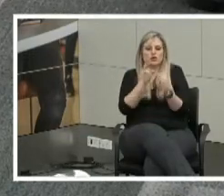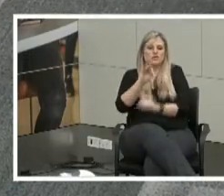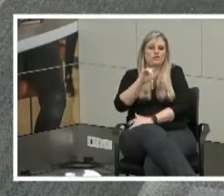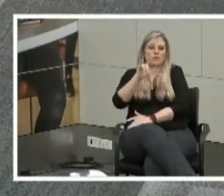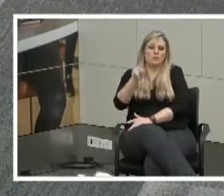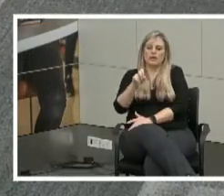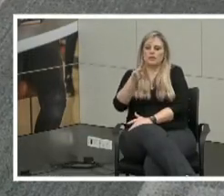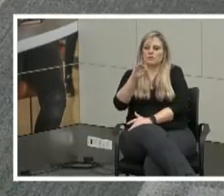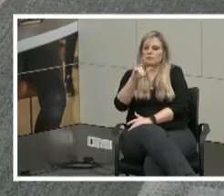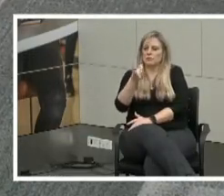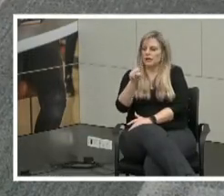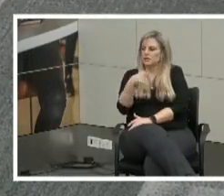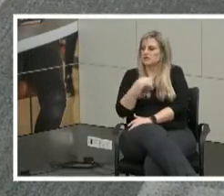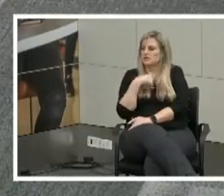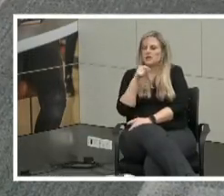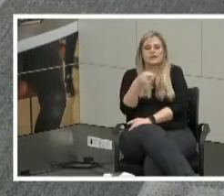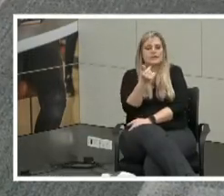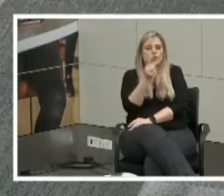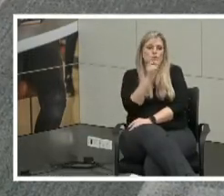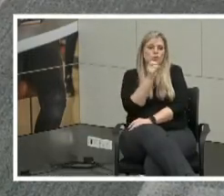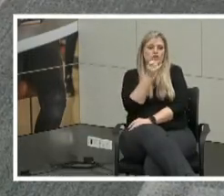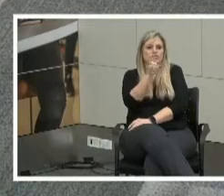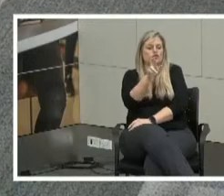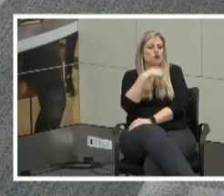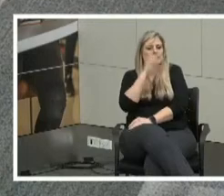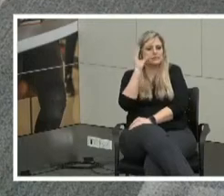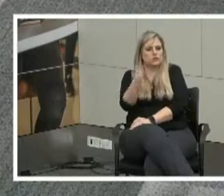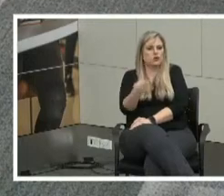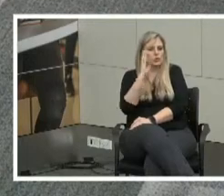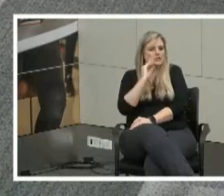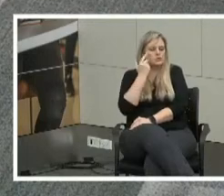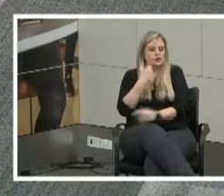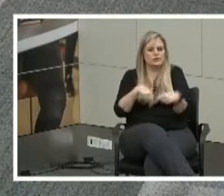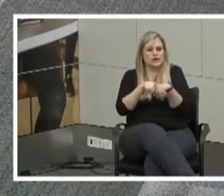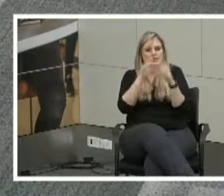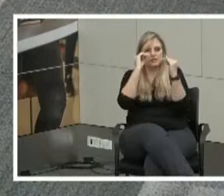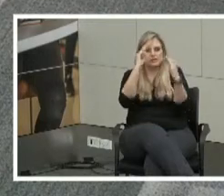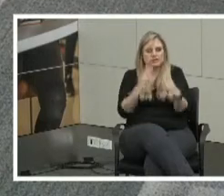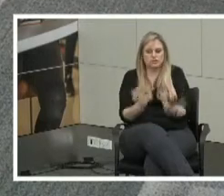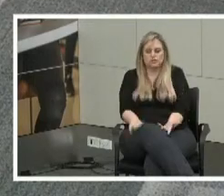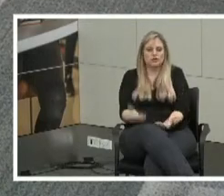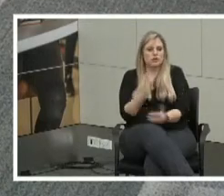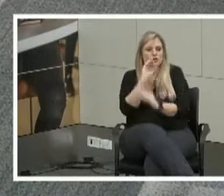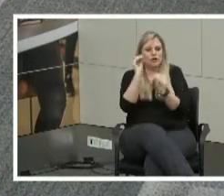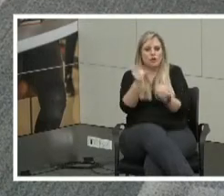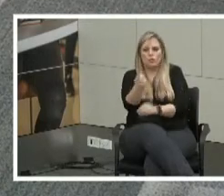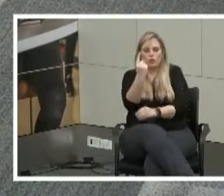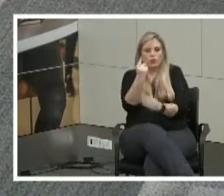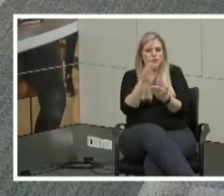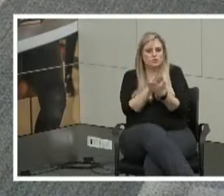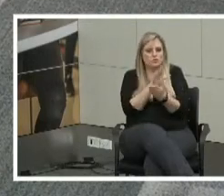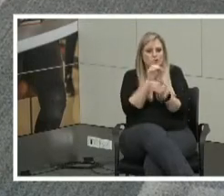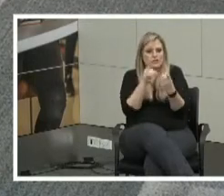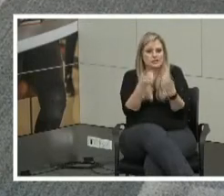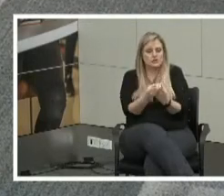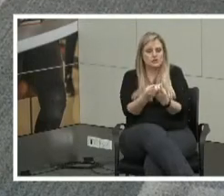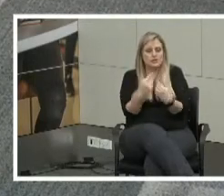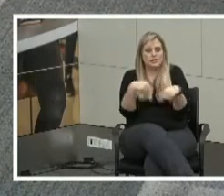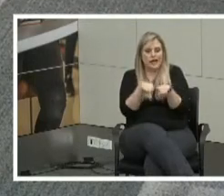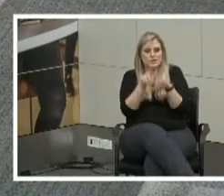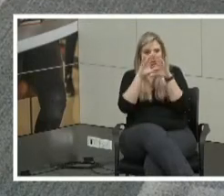miles grifter this grifter has no experience as a teacher or educator and not a single School District where he served as